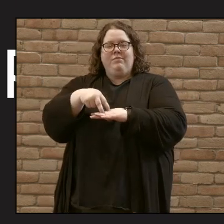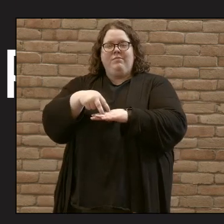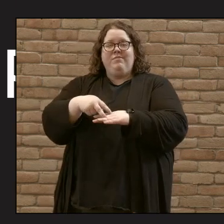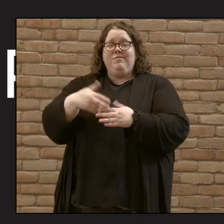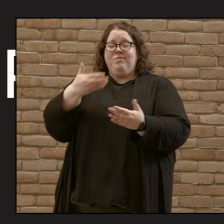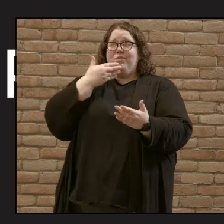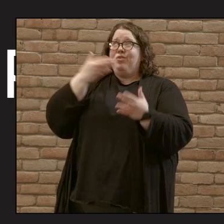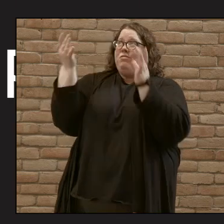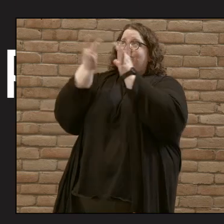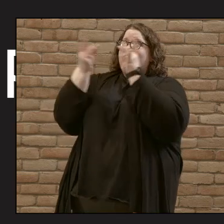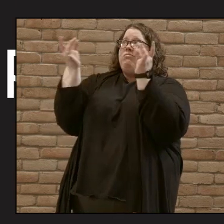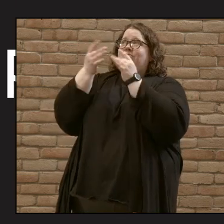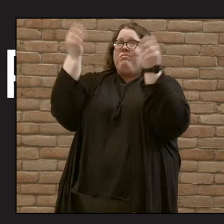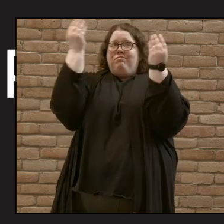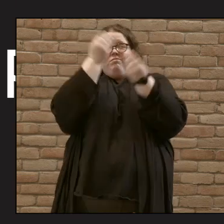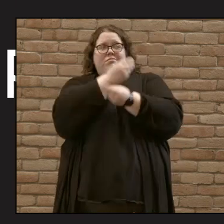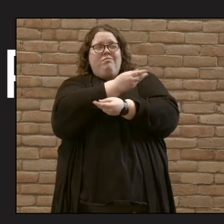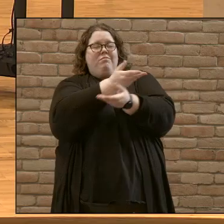preached to the poor.